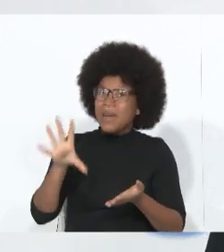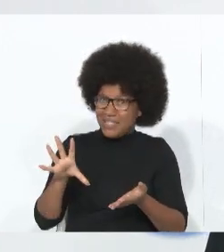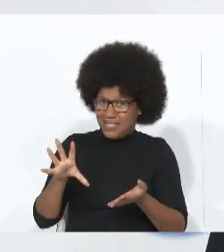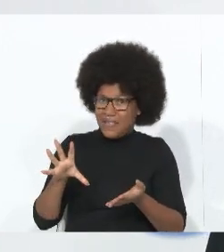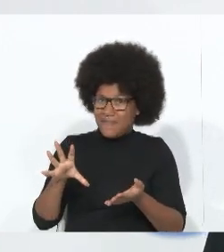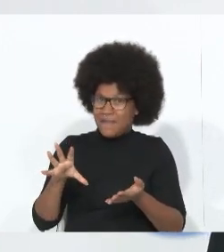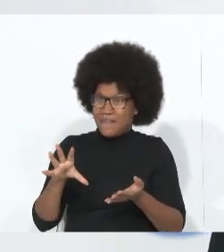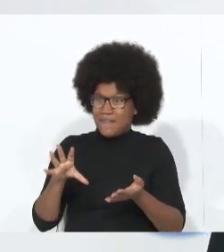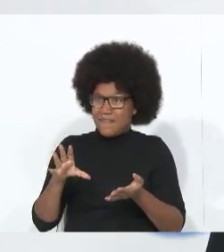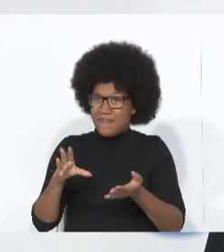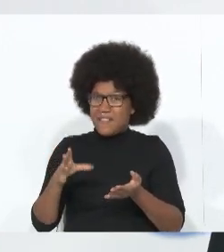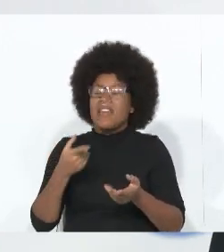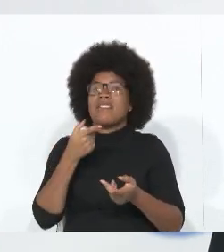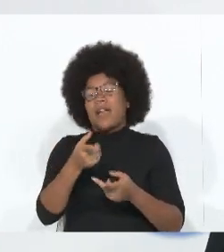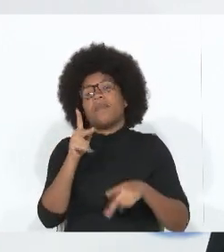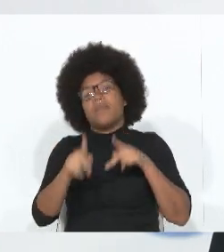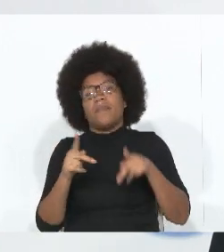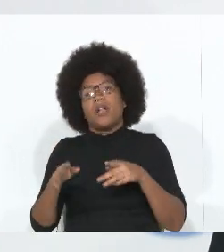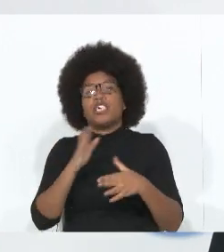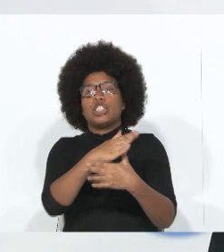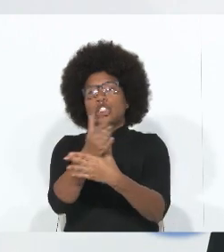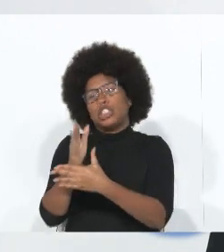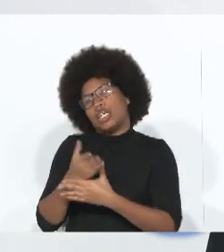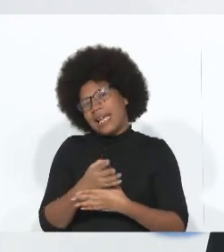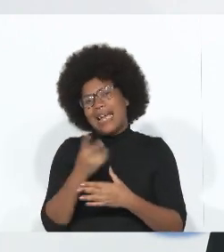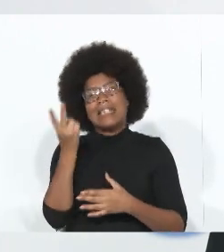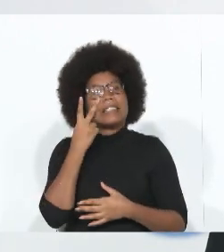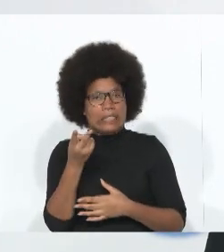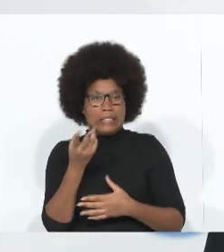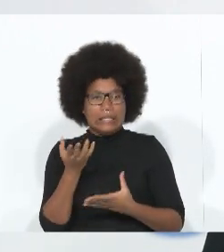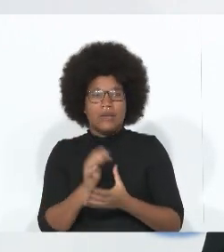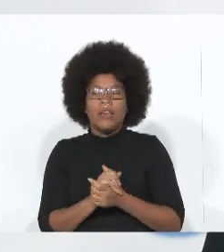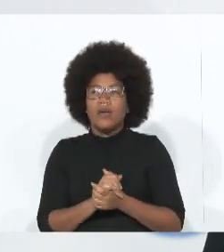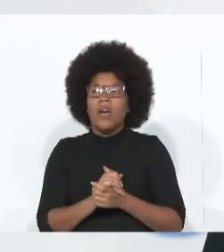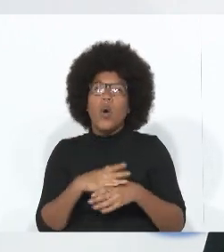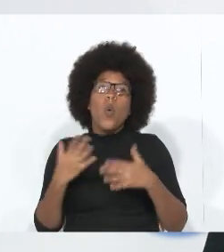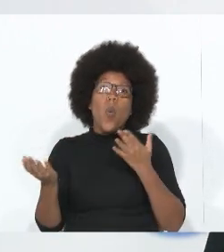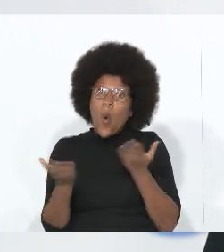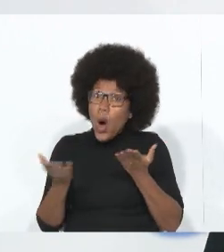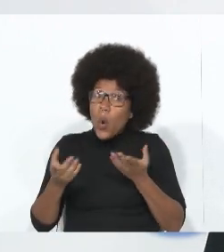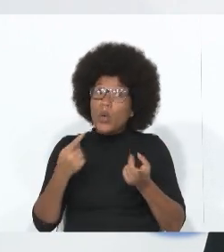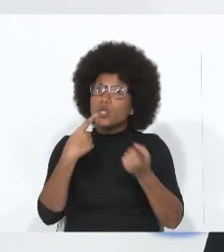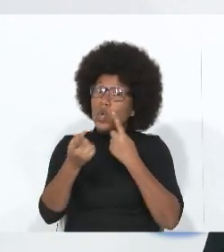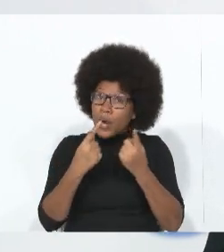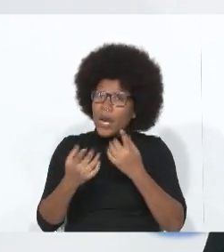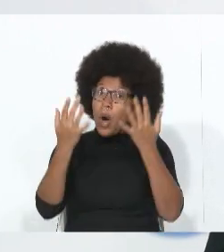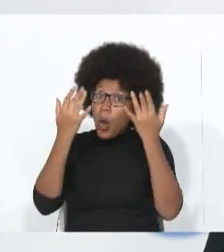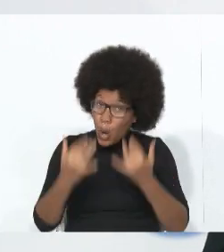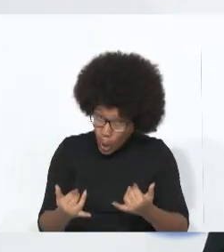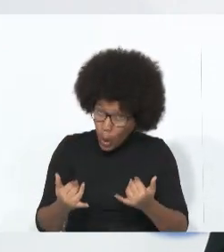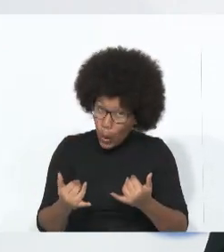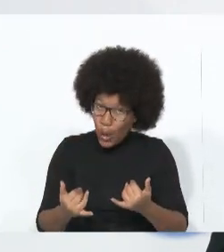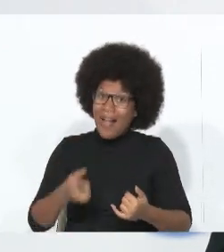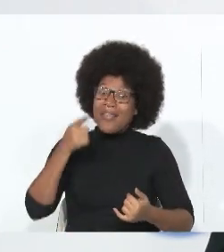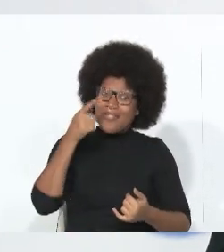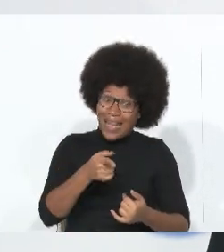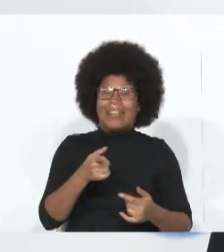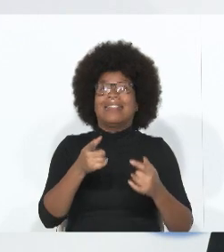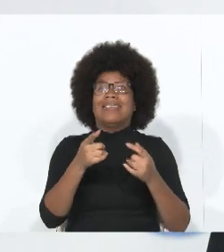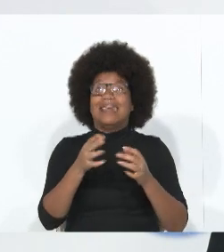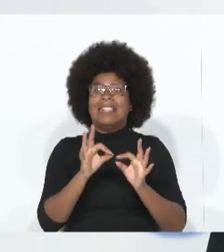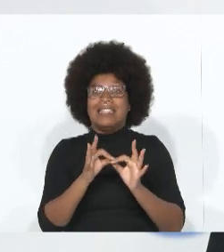together that people can share and see. What we're talking about here now, however, is also more